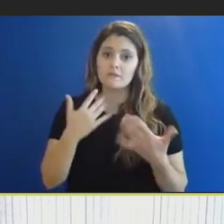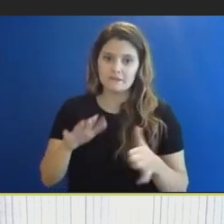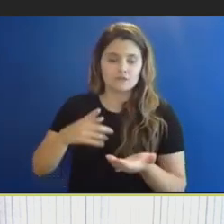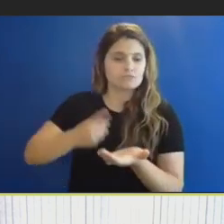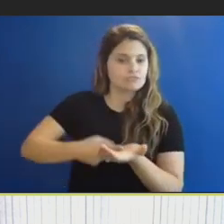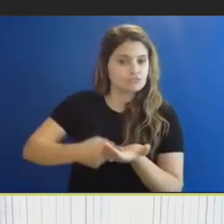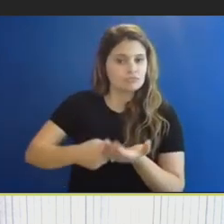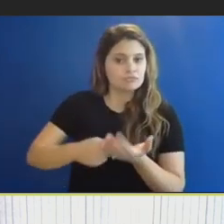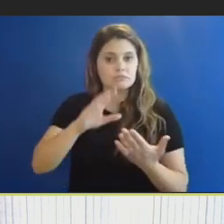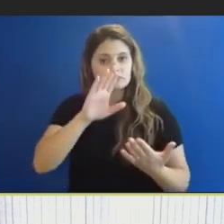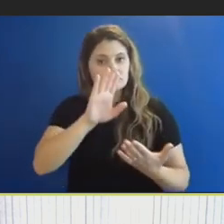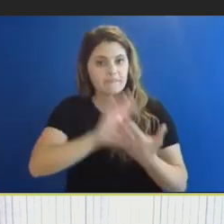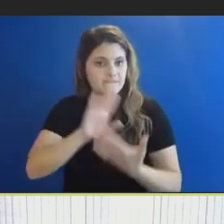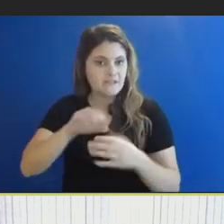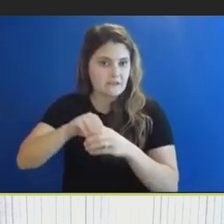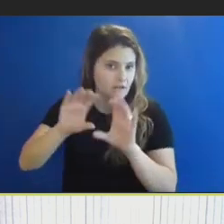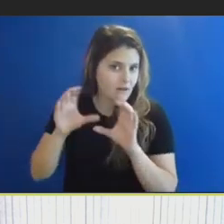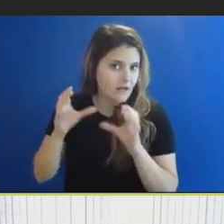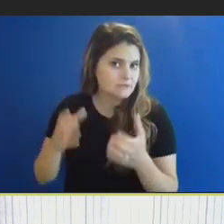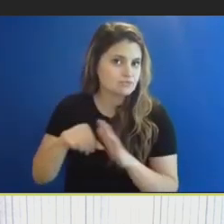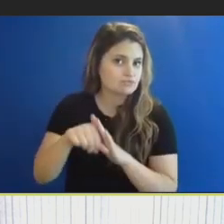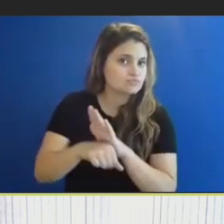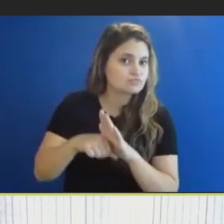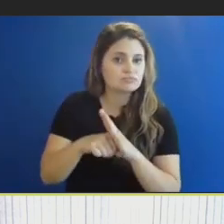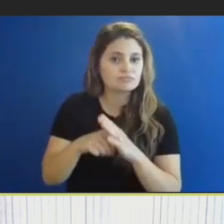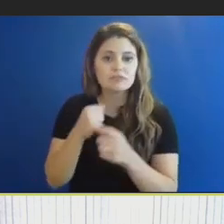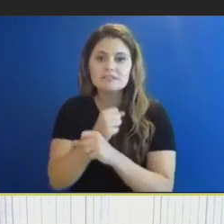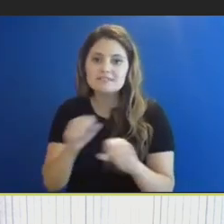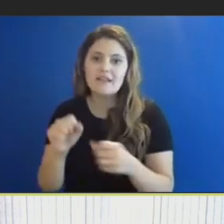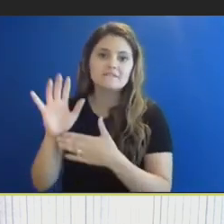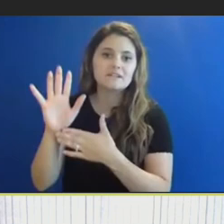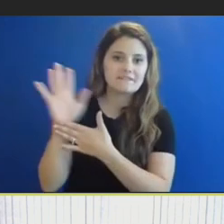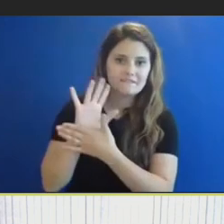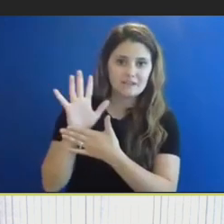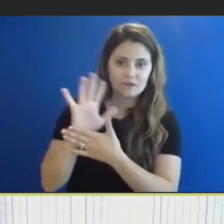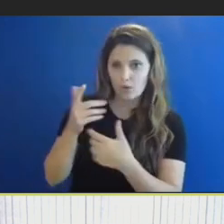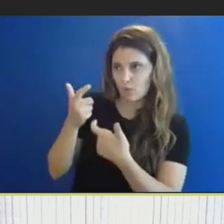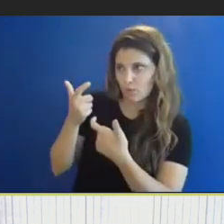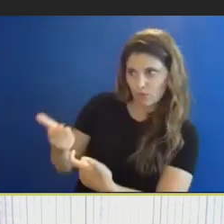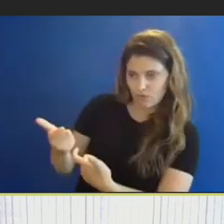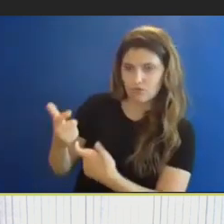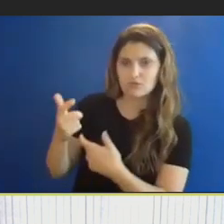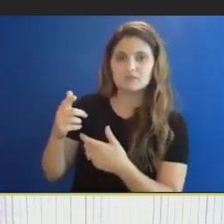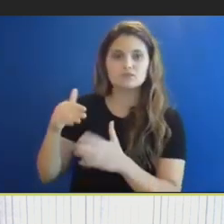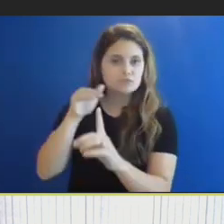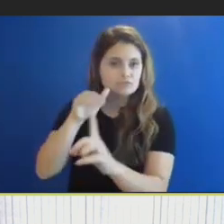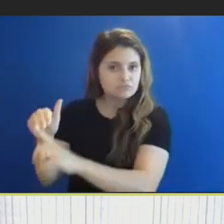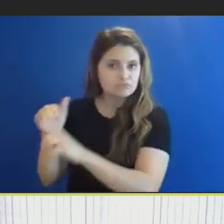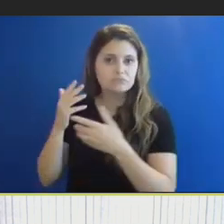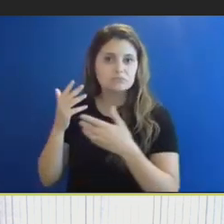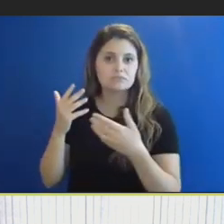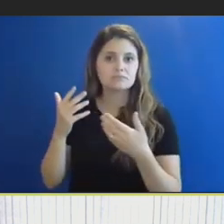our face-to-face kiddos just a safety video and just reminders about